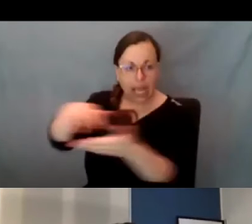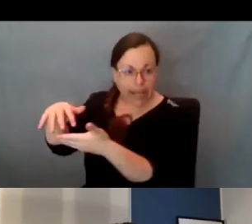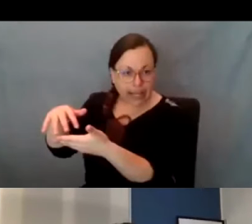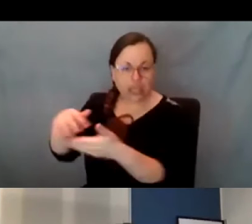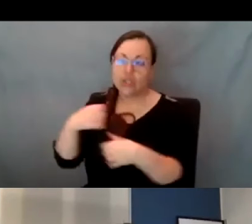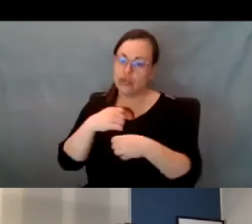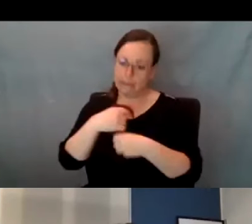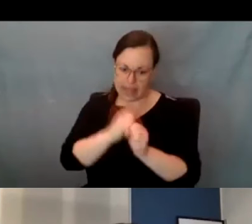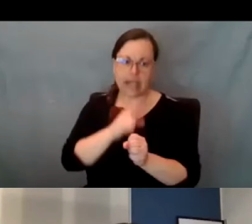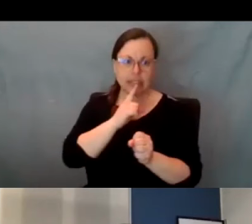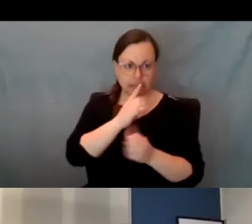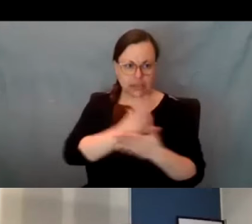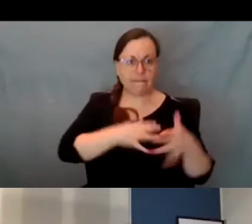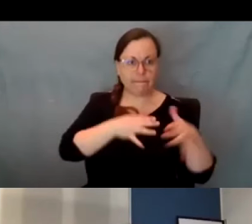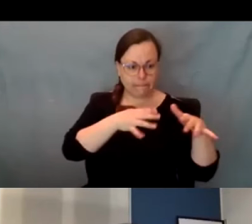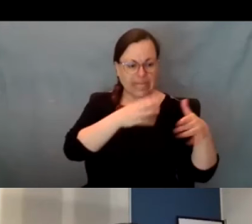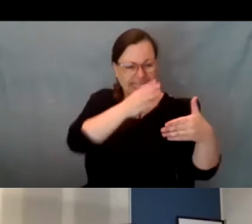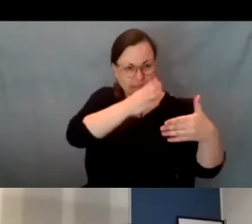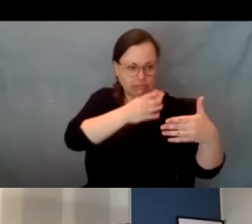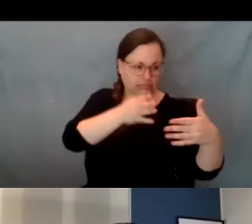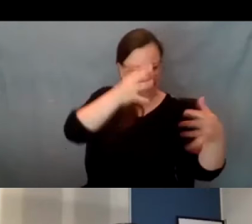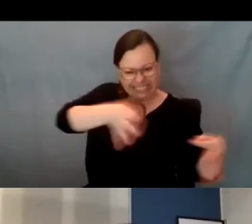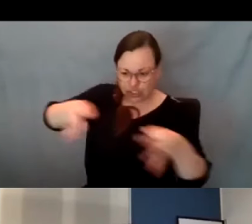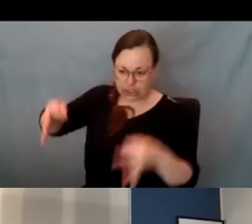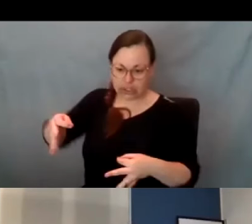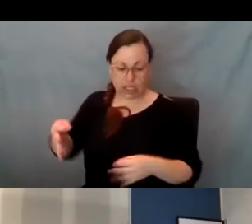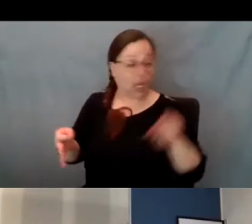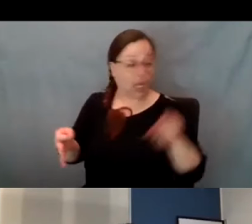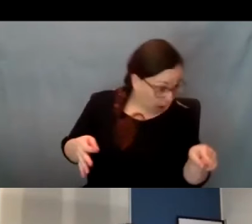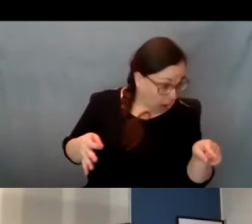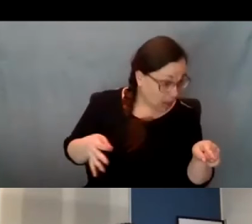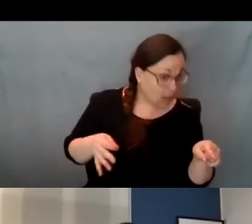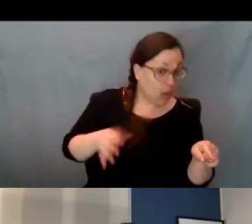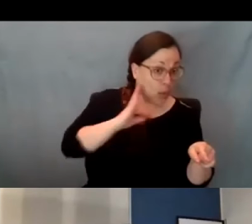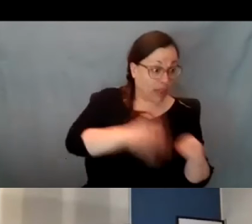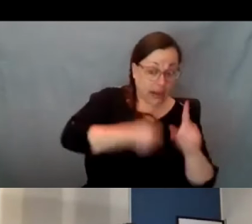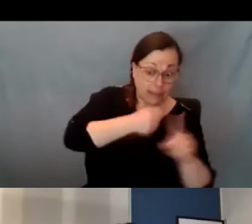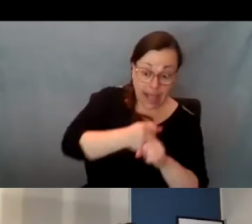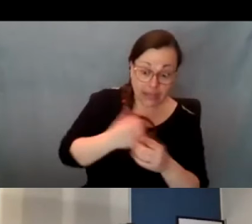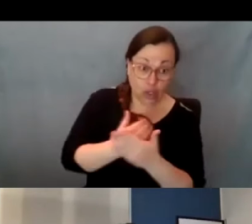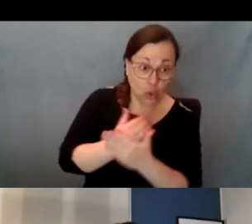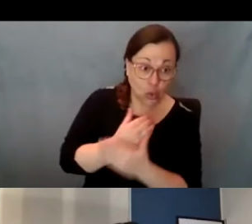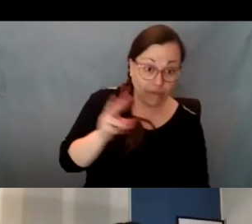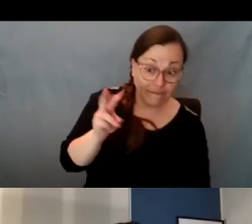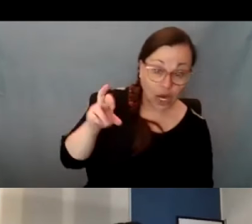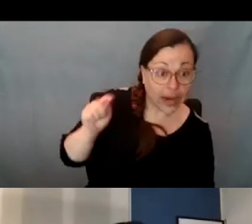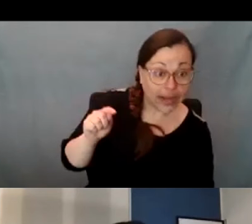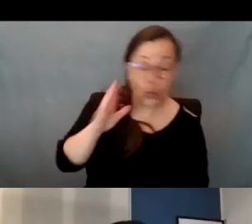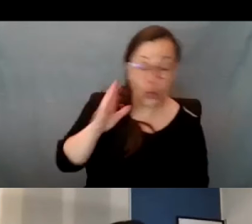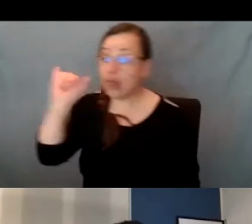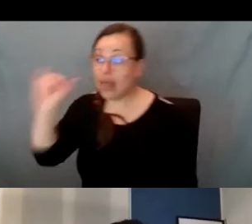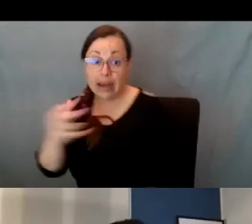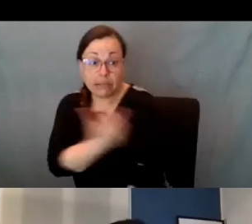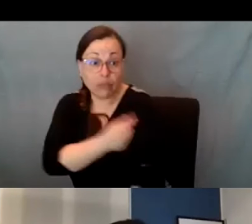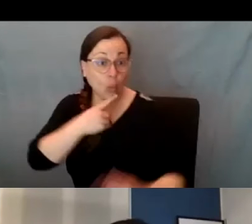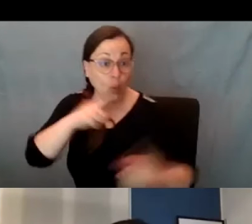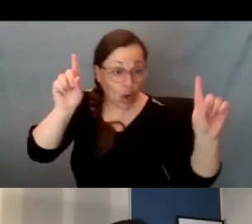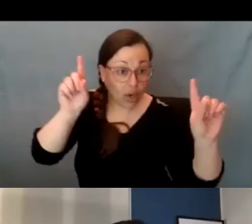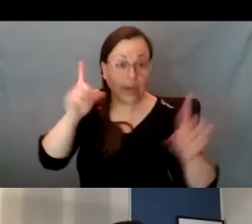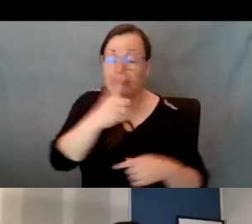is efficacious in the presence of the variant, etc. That's very important, because otherwise there will